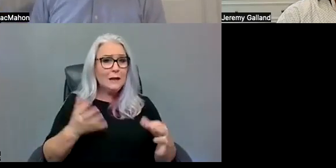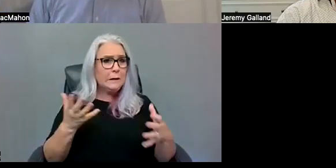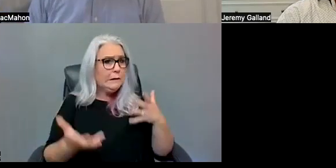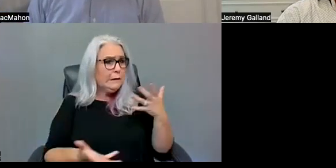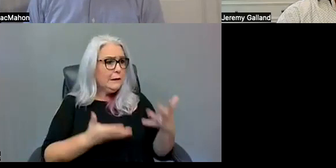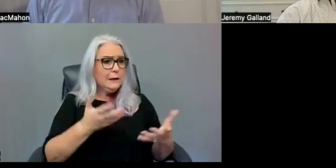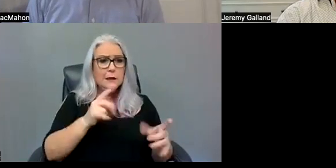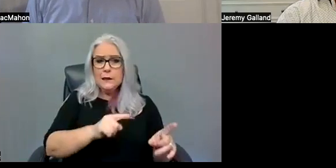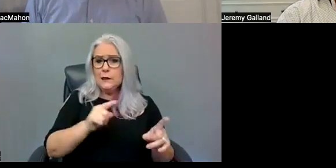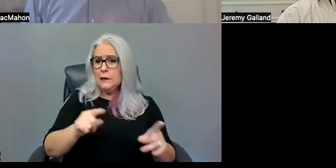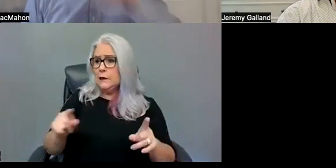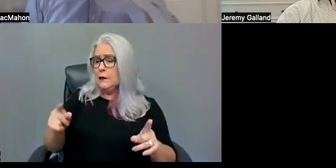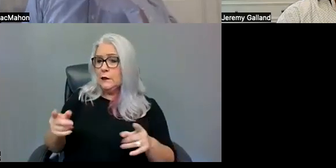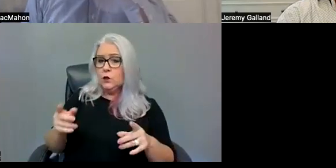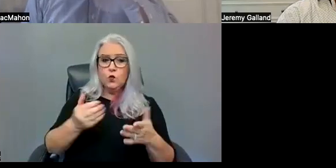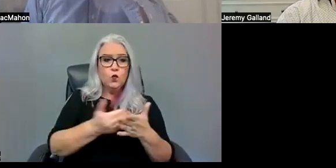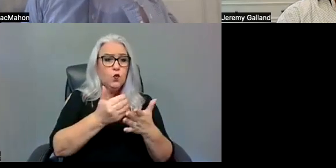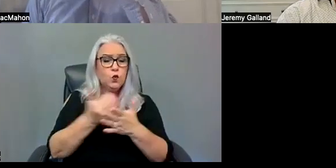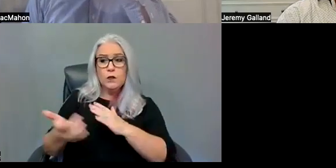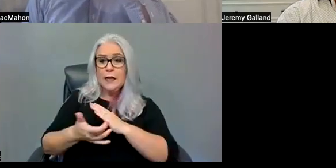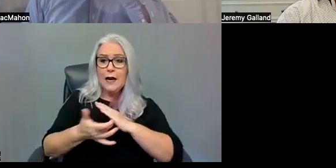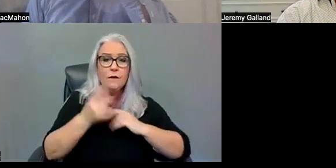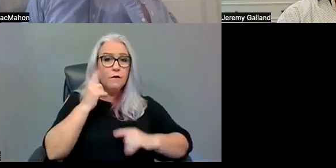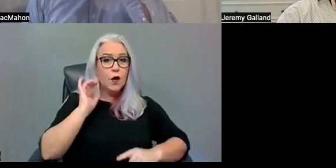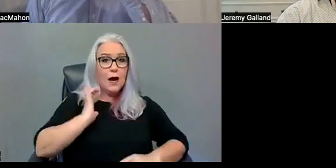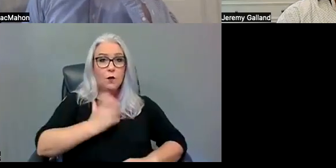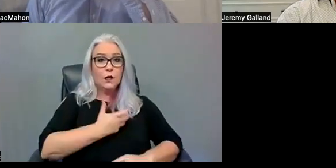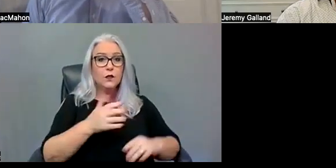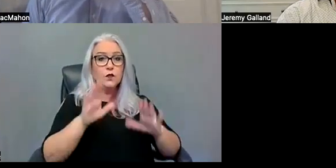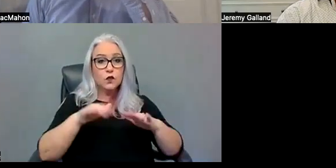the evolving tech for our children.